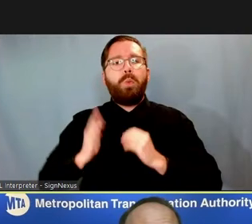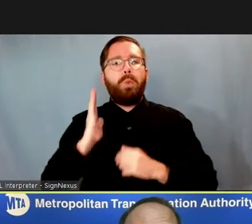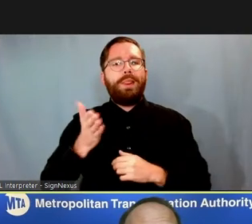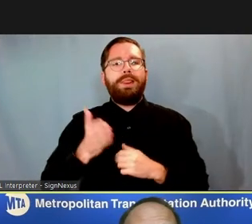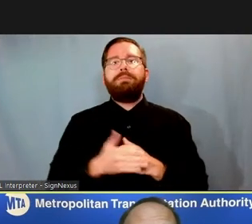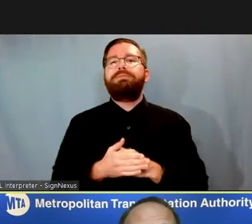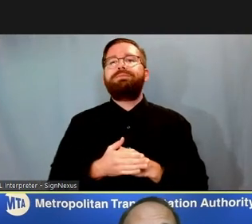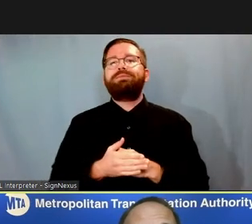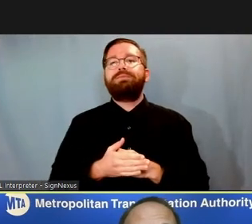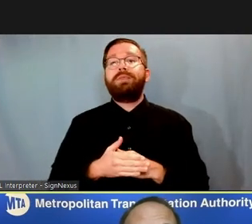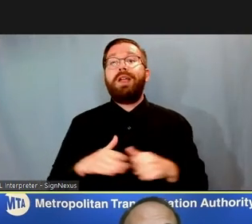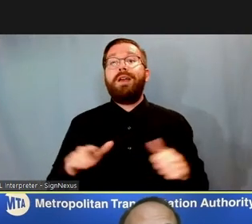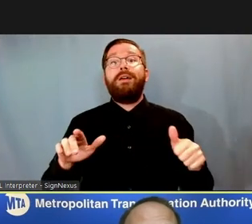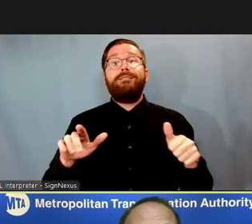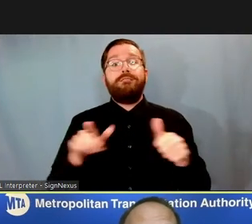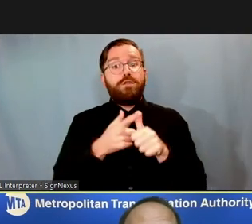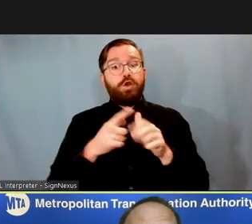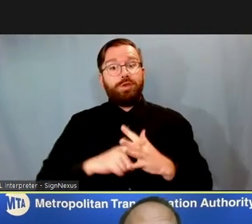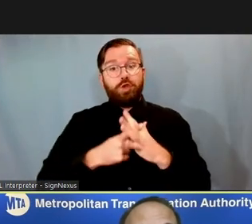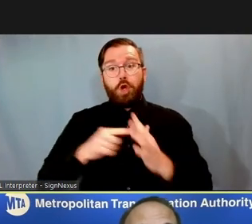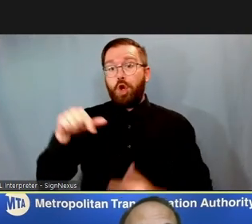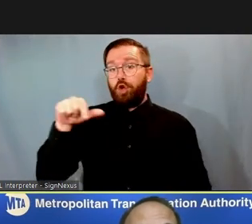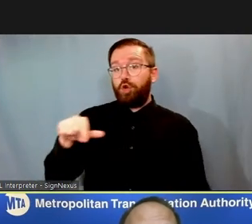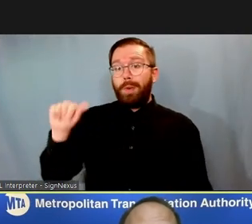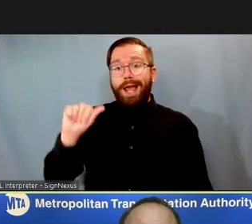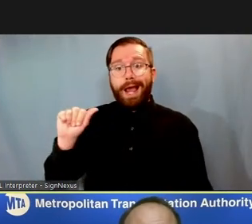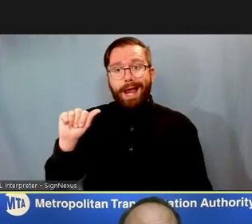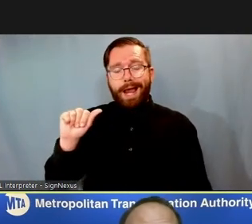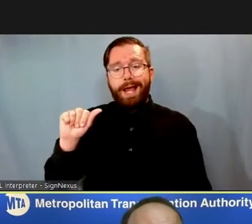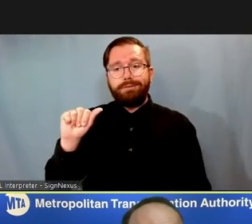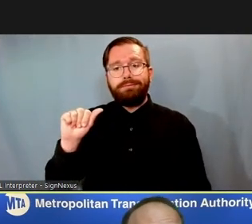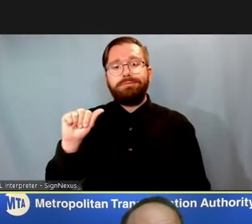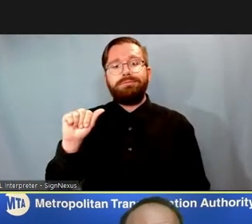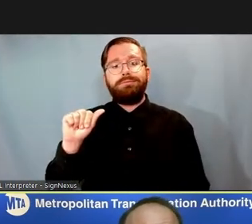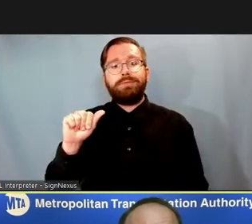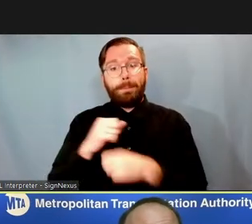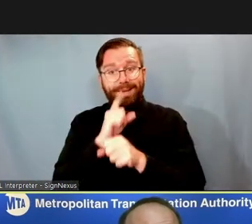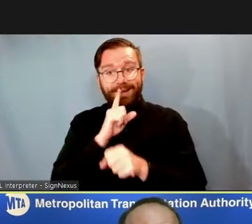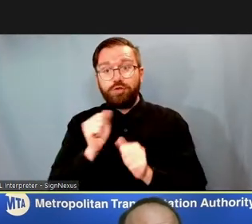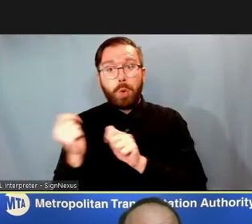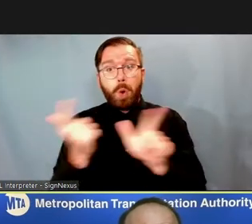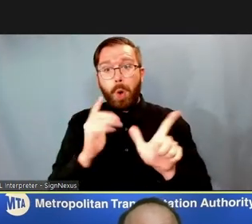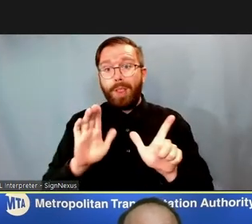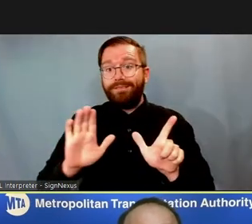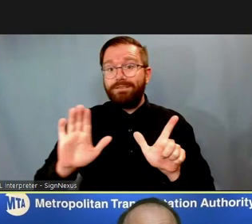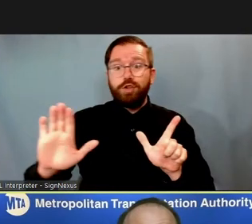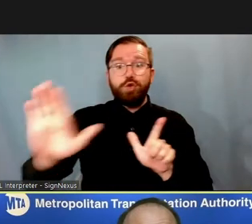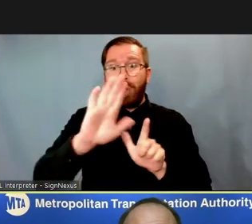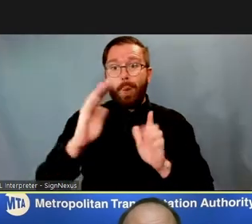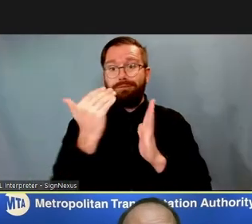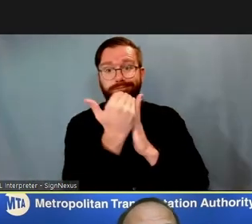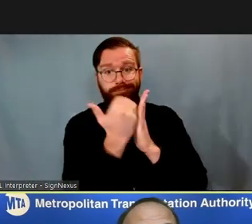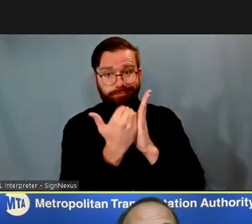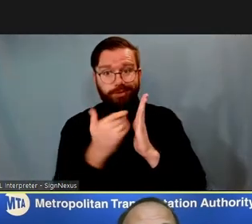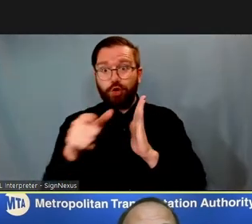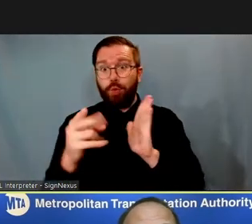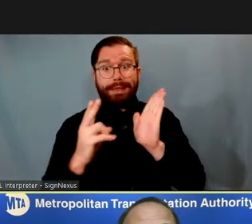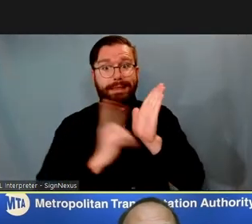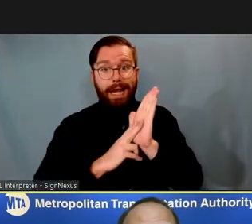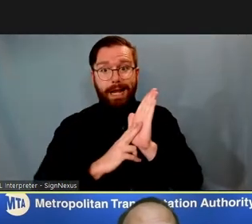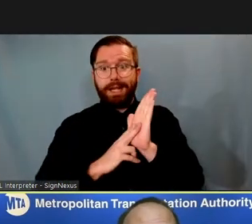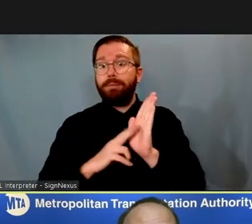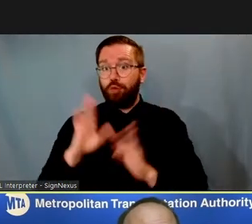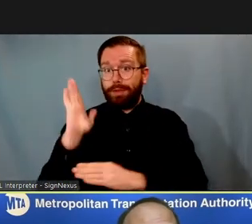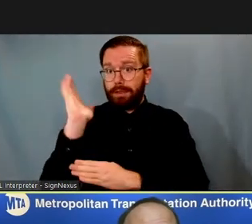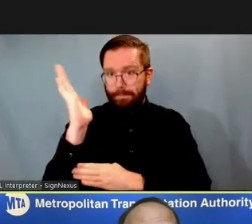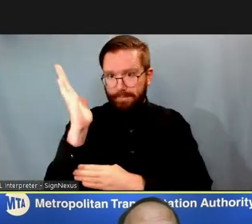function we will send each speaker present this this evening your place in the speaker list please give us a little time as it